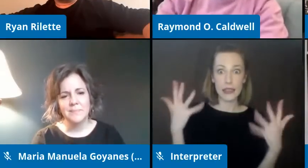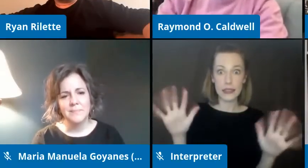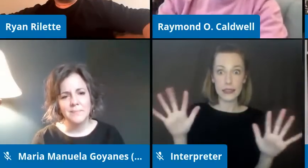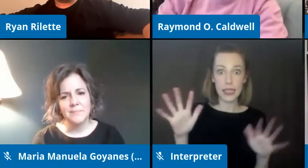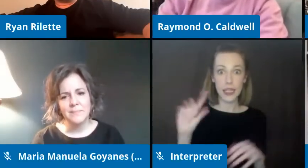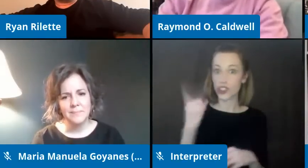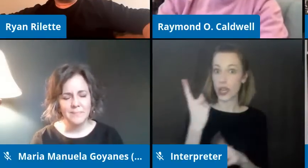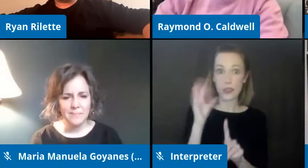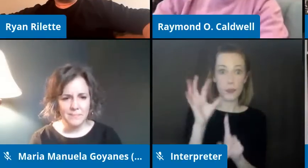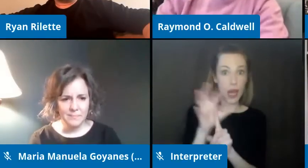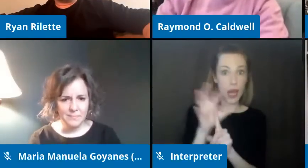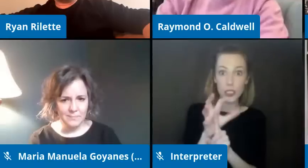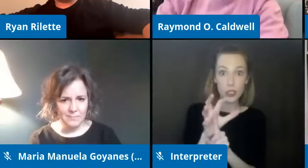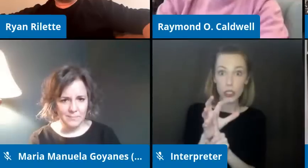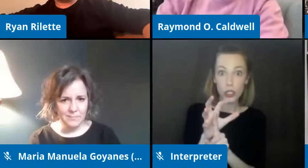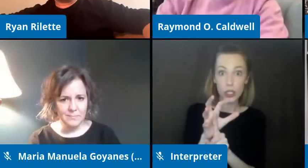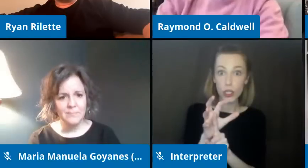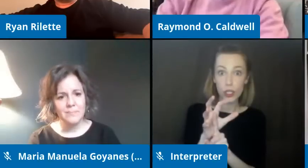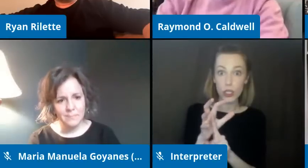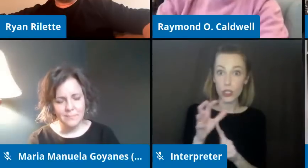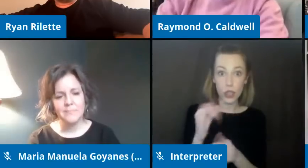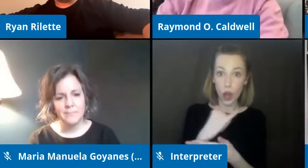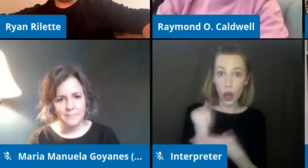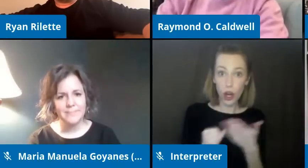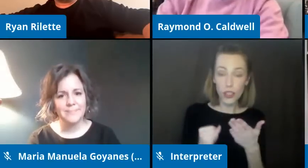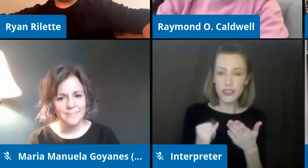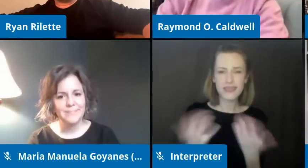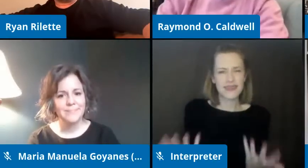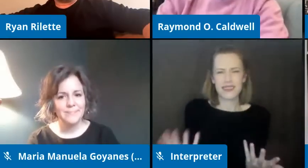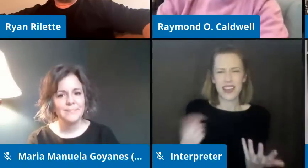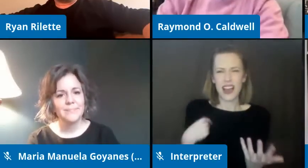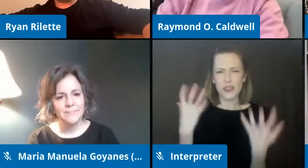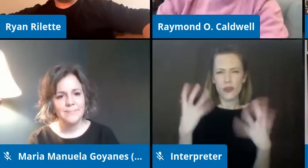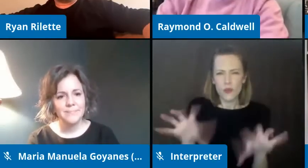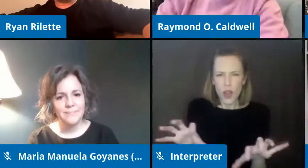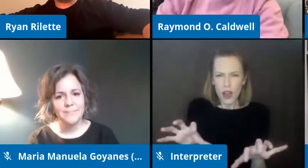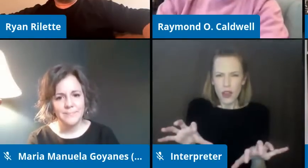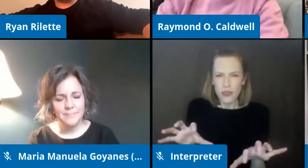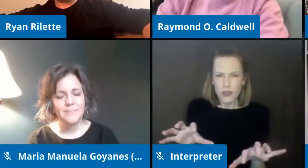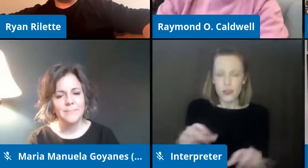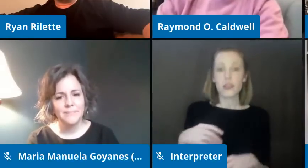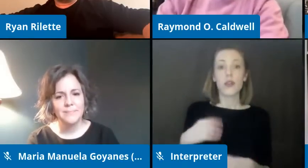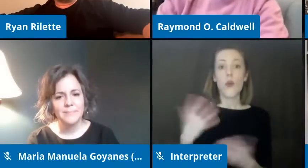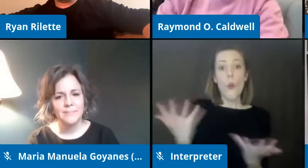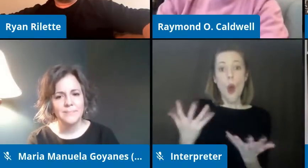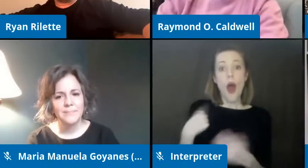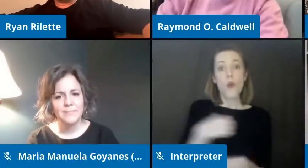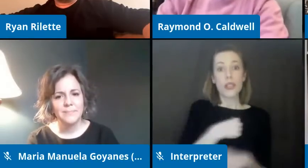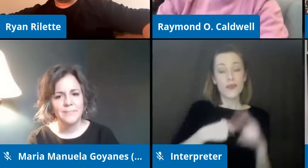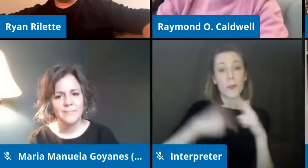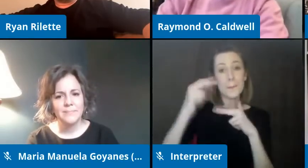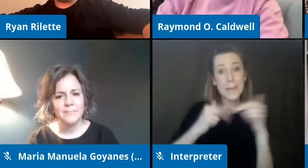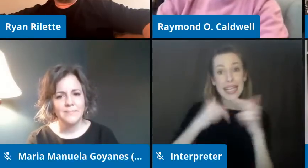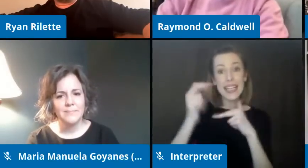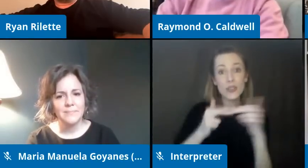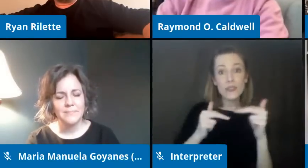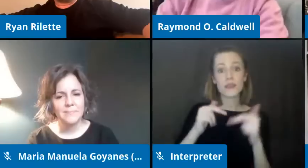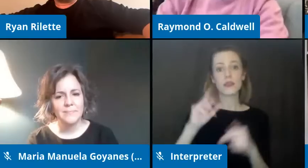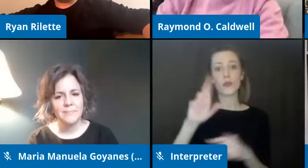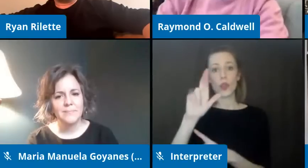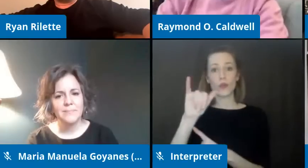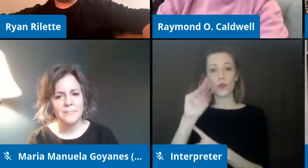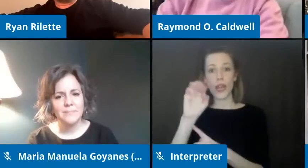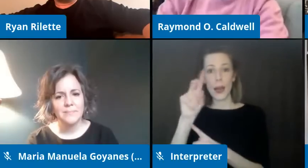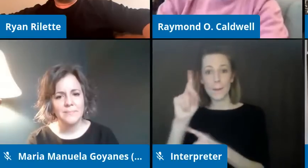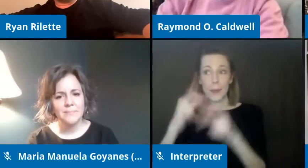we've built, what Raymond has built for the community in Anacostia, what we're building? I think what Ryan and I are both building in Montgomery